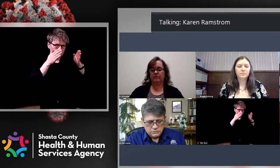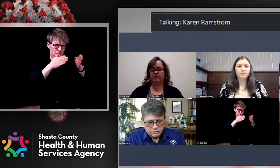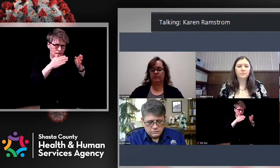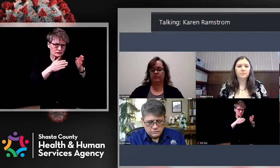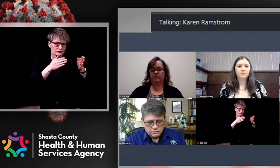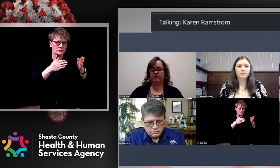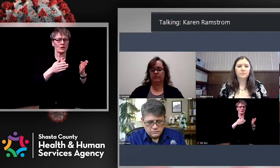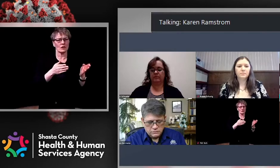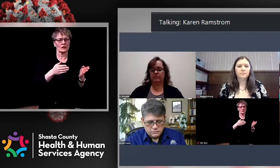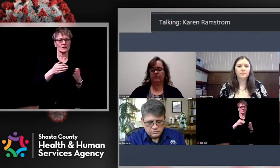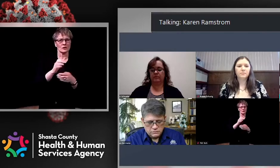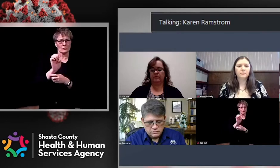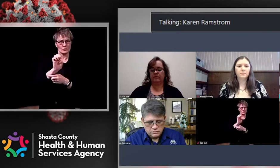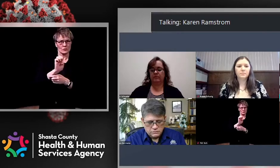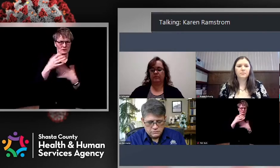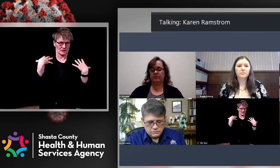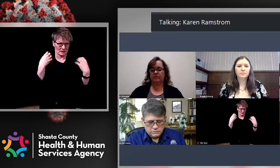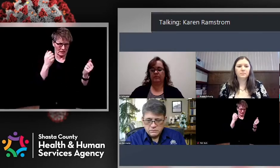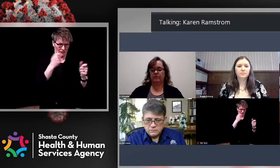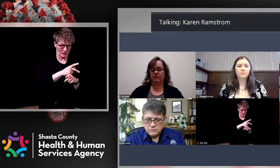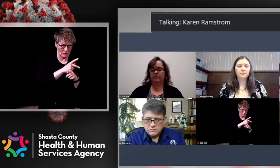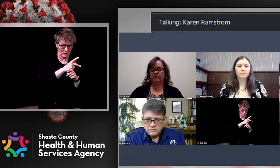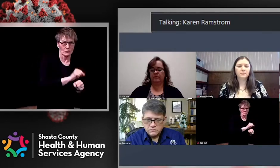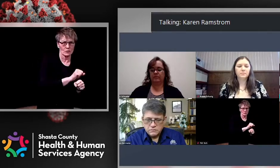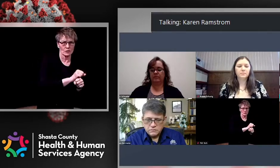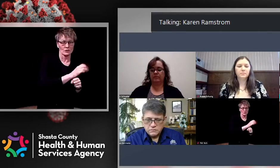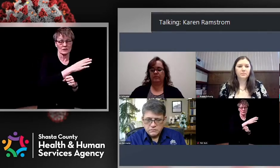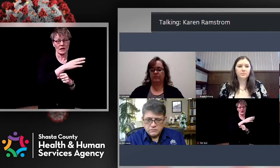facilities, assisted living, other long-term care facilities.